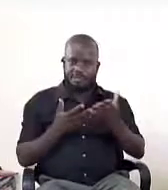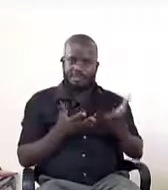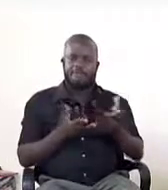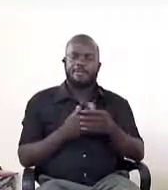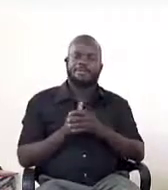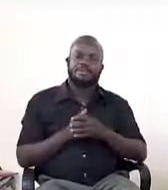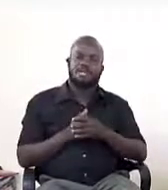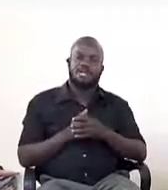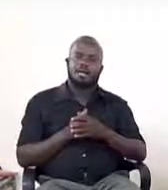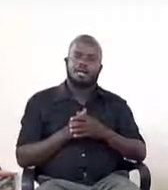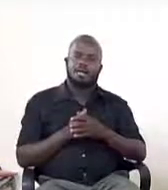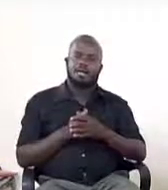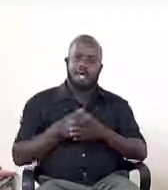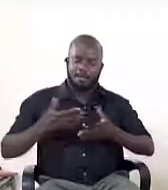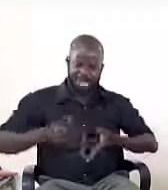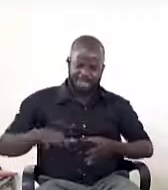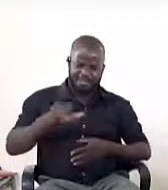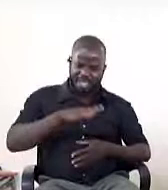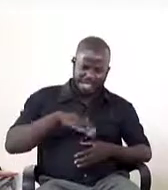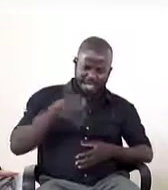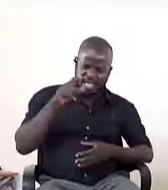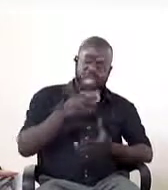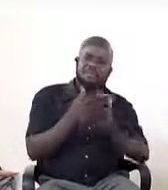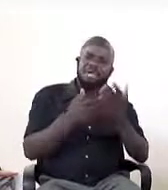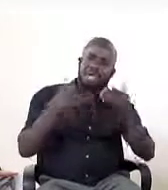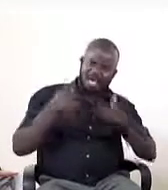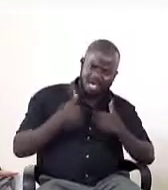canal is a bloody place, and